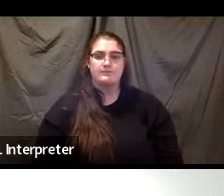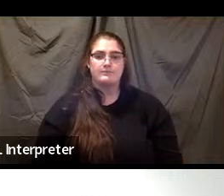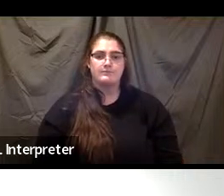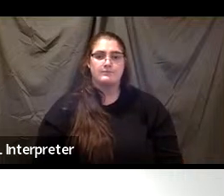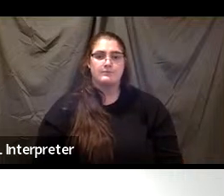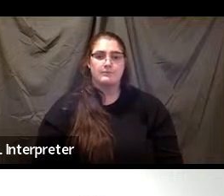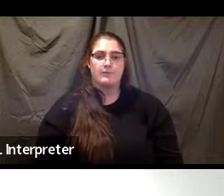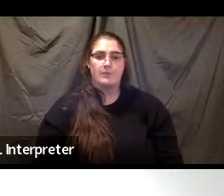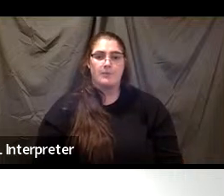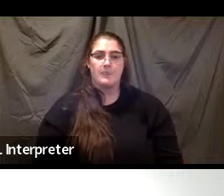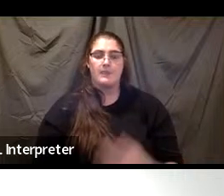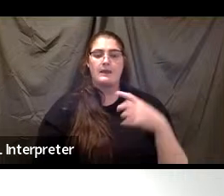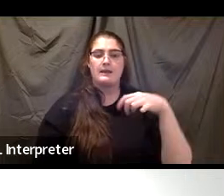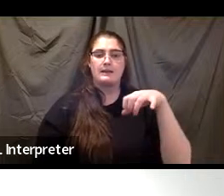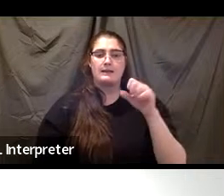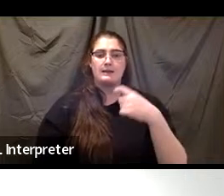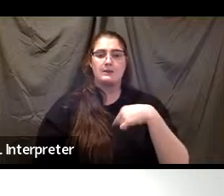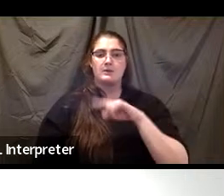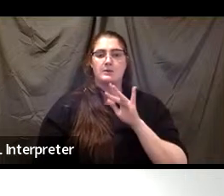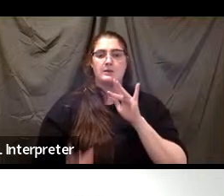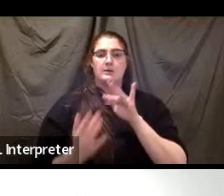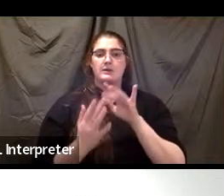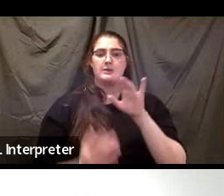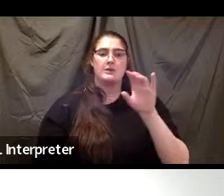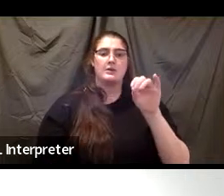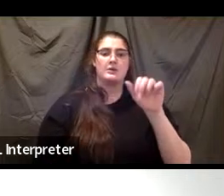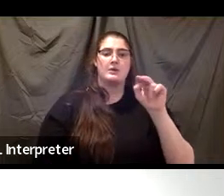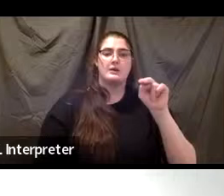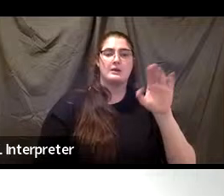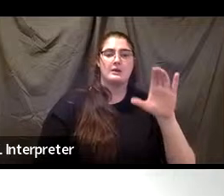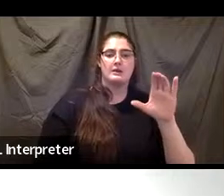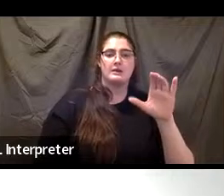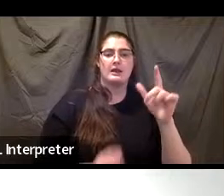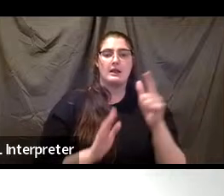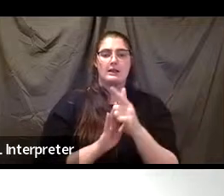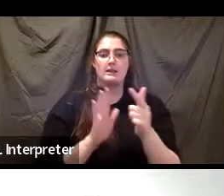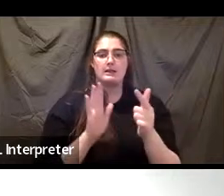Yeah, we contacted the OANC legal